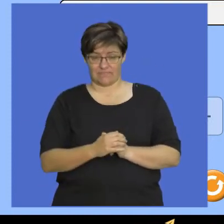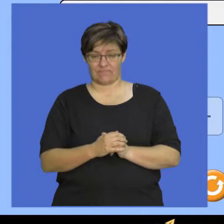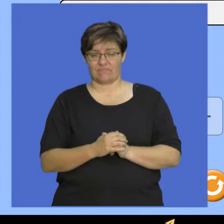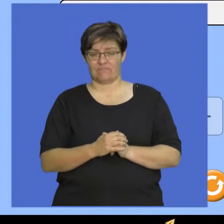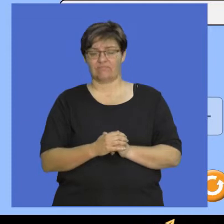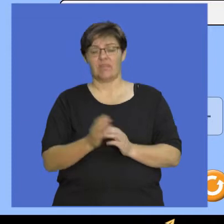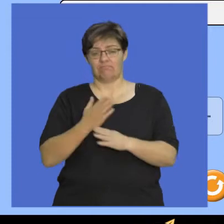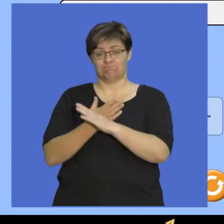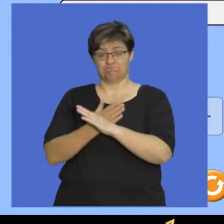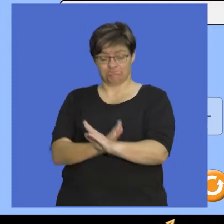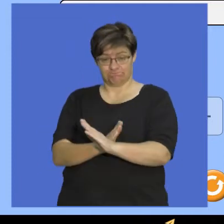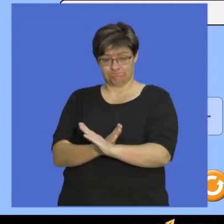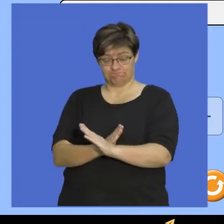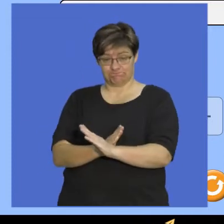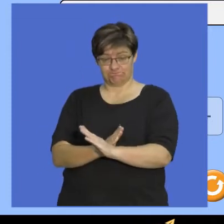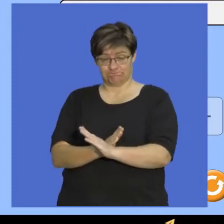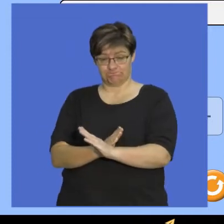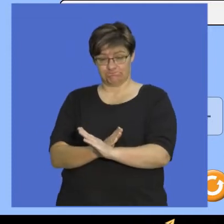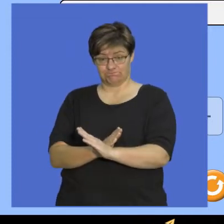the resistance of the